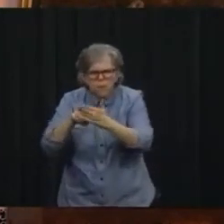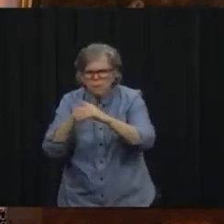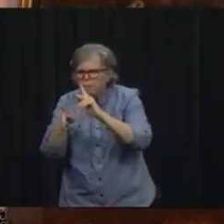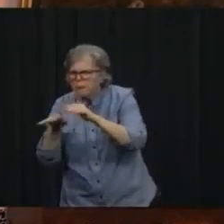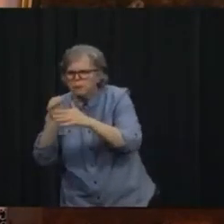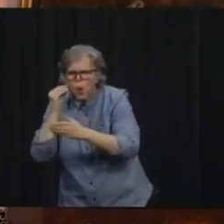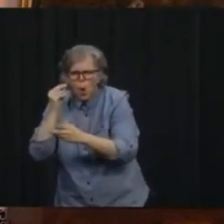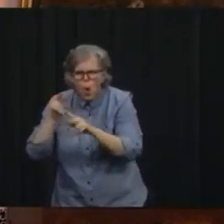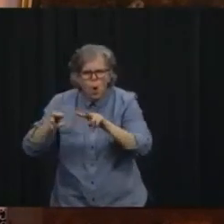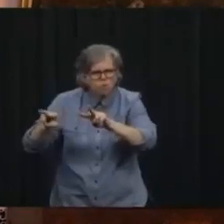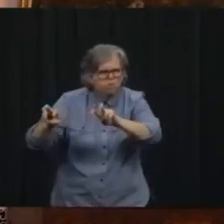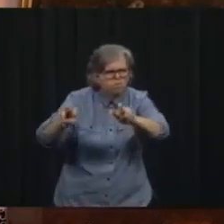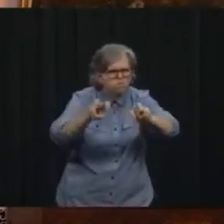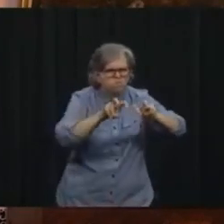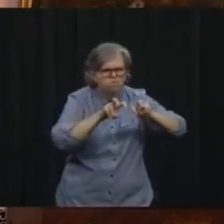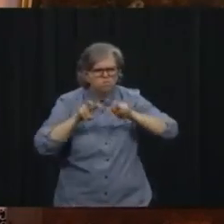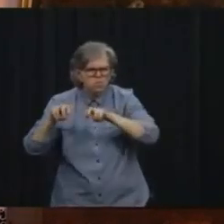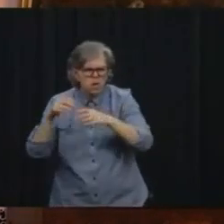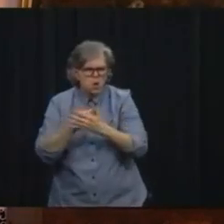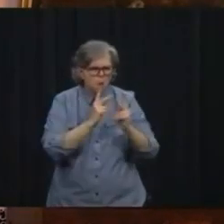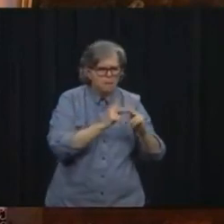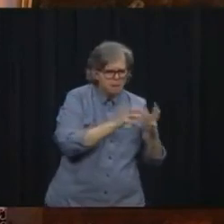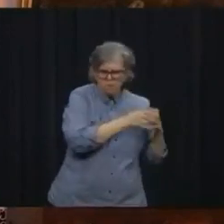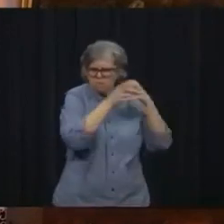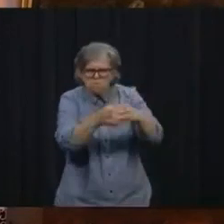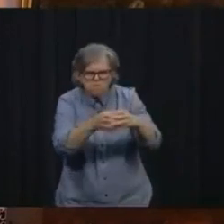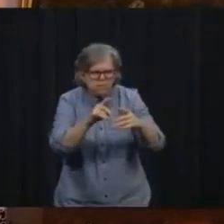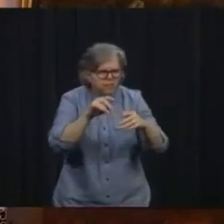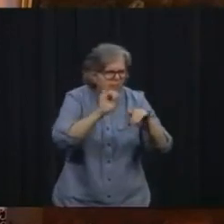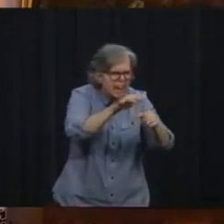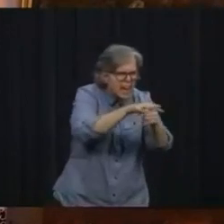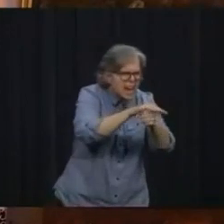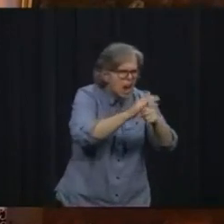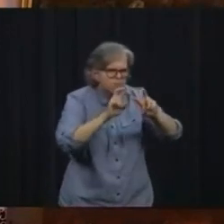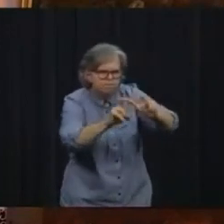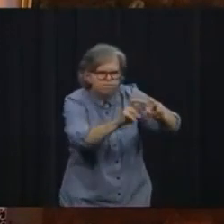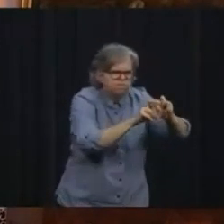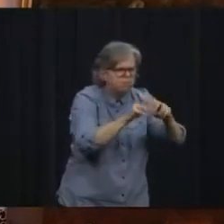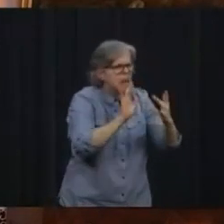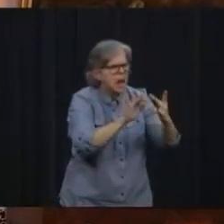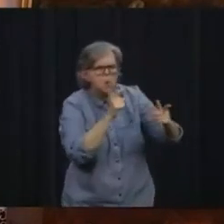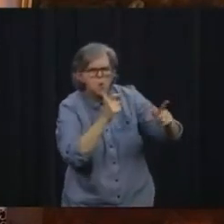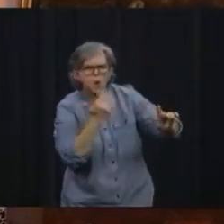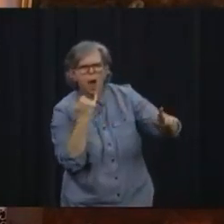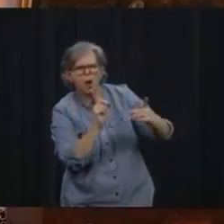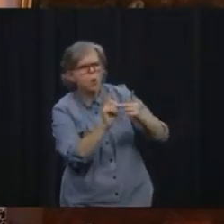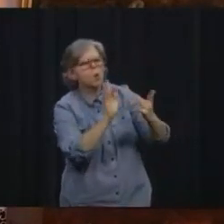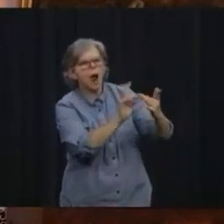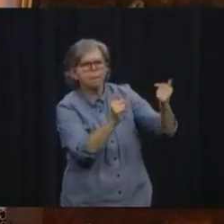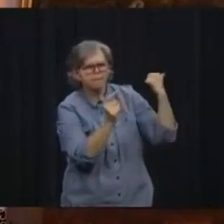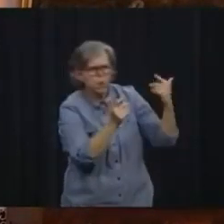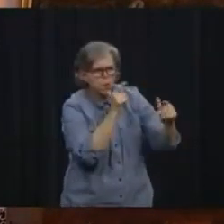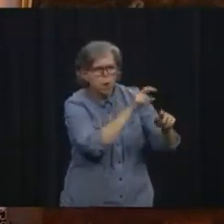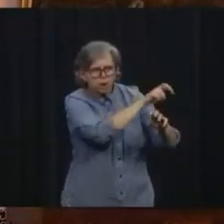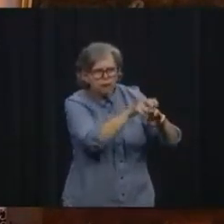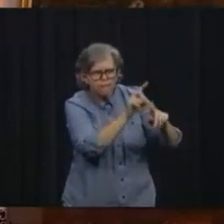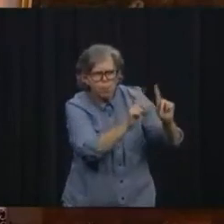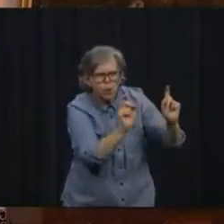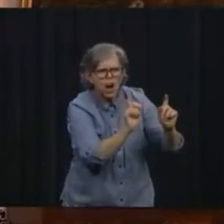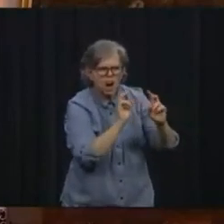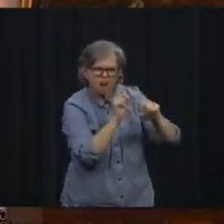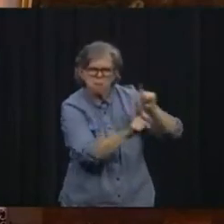you about innovation that's happening in Middle America right now. I want you to go to Cuyahoga County and talk to Health Commissioner